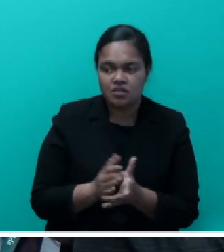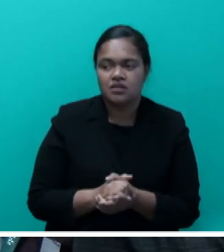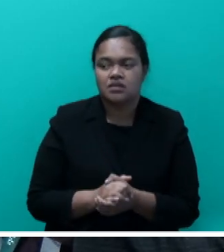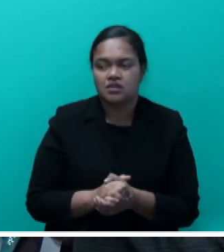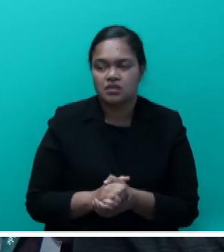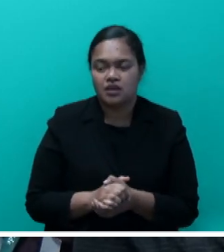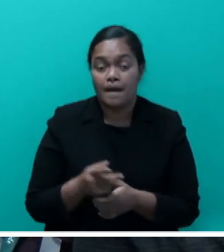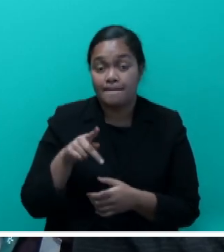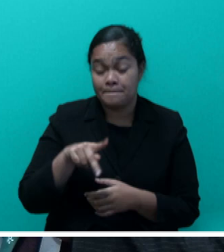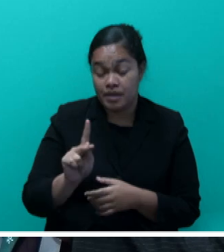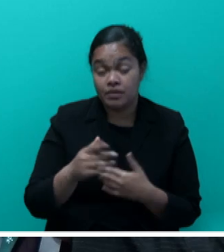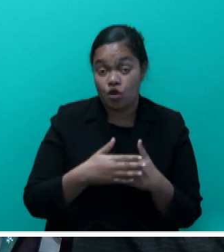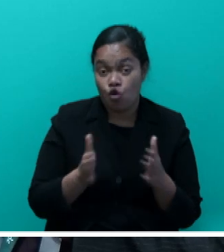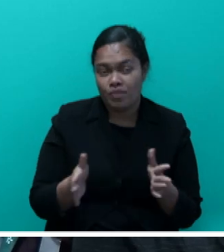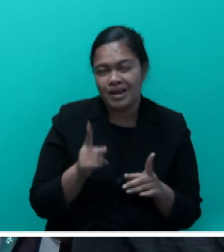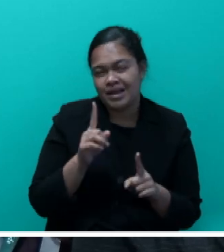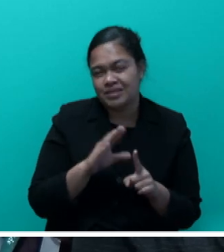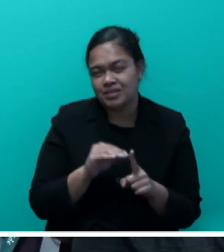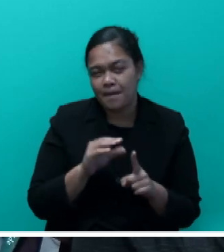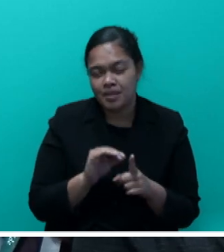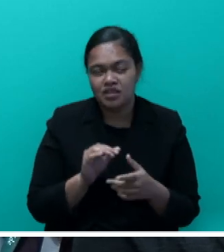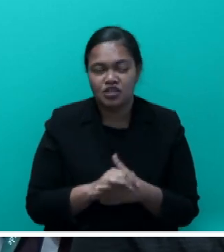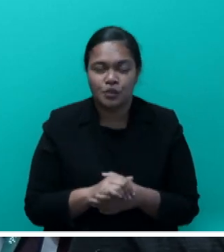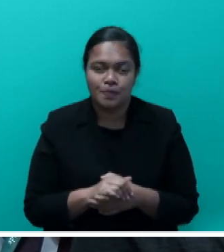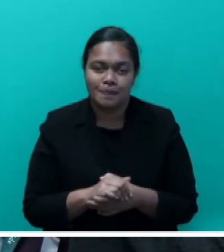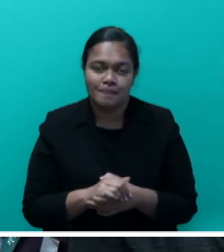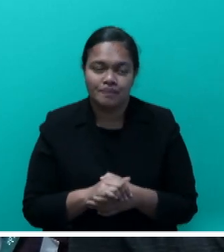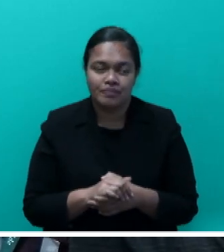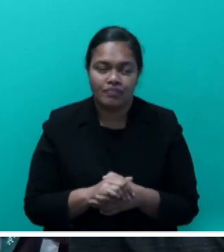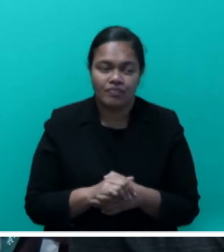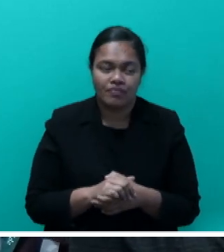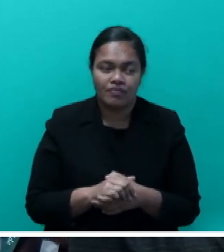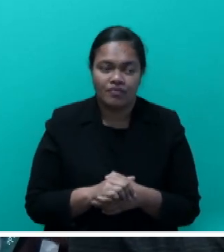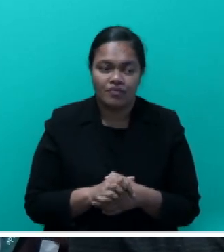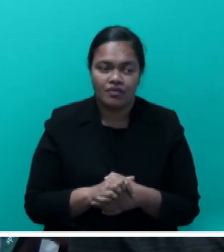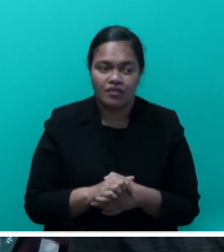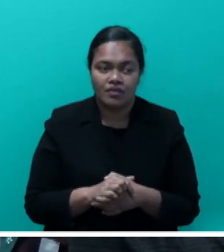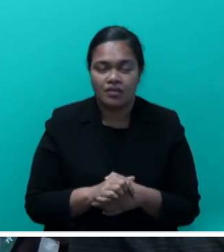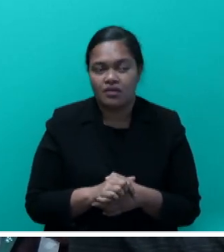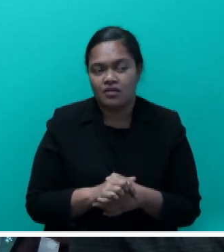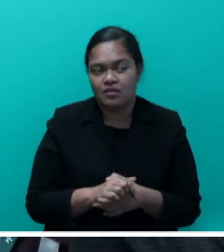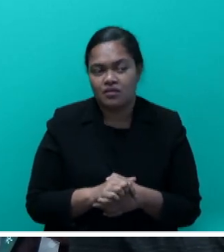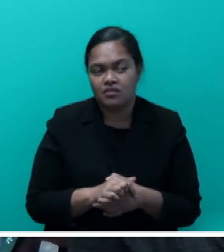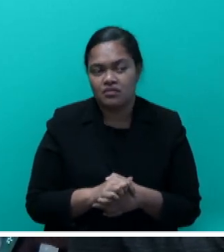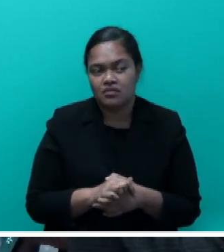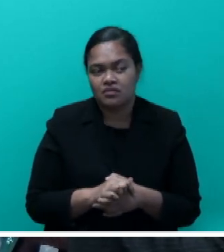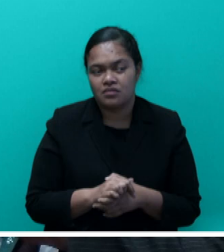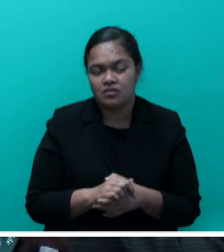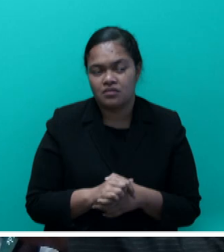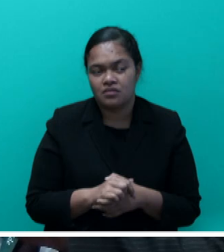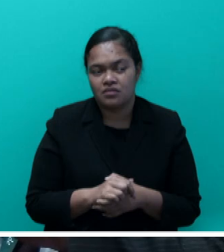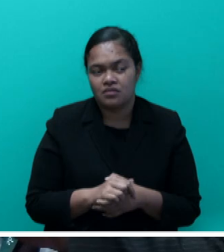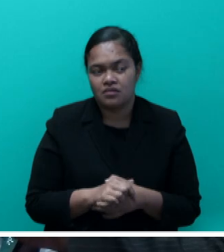permits which are open. For example, the lifting of the freeze has enabled